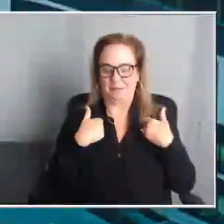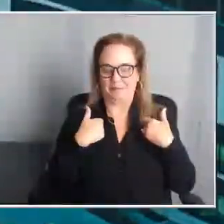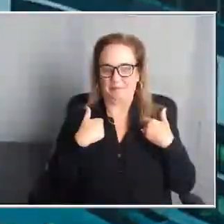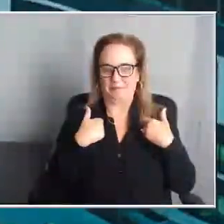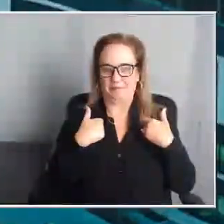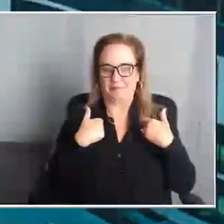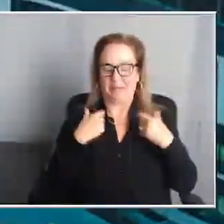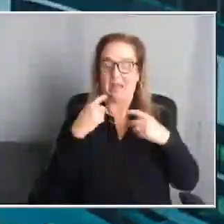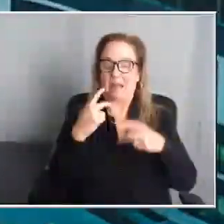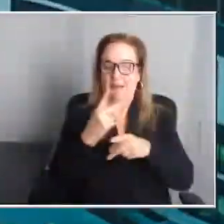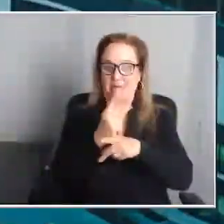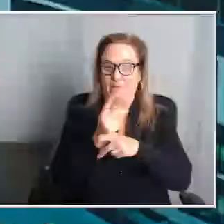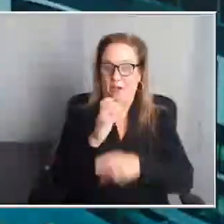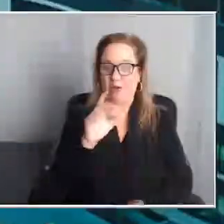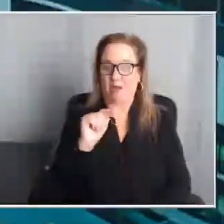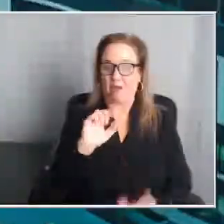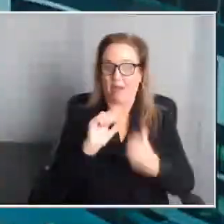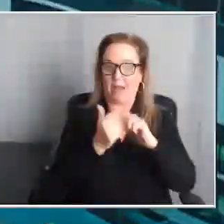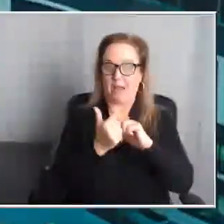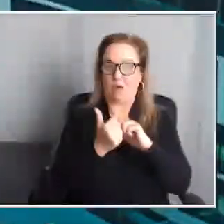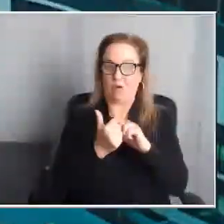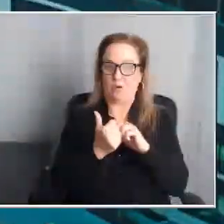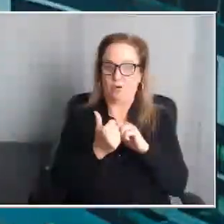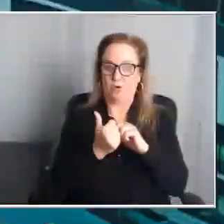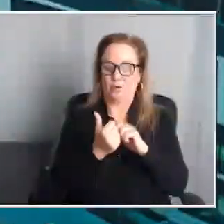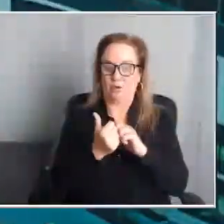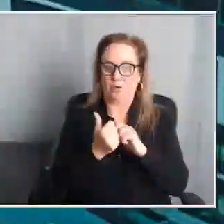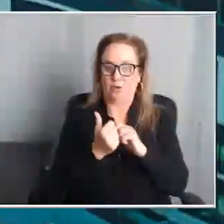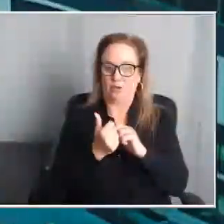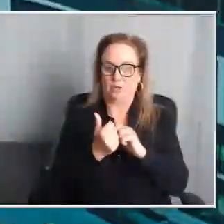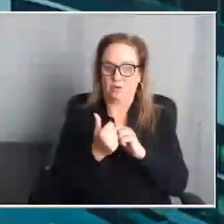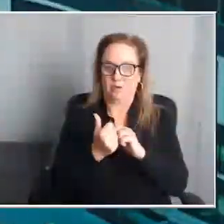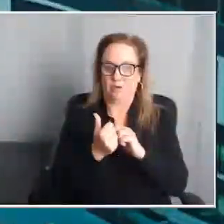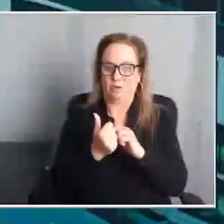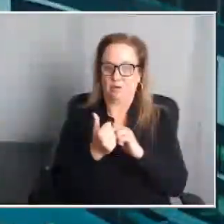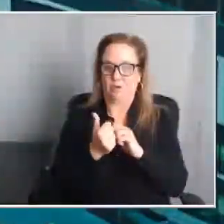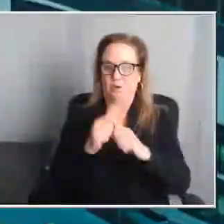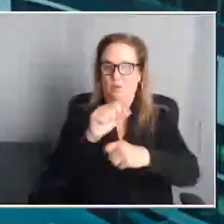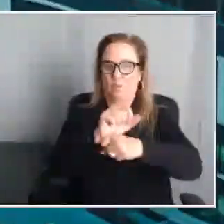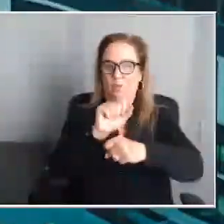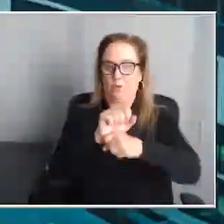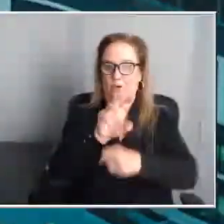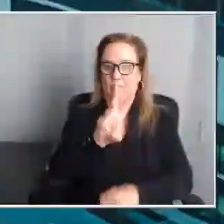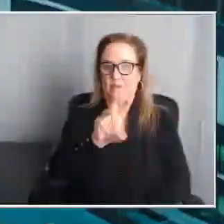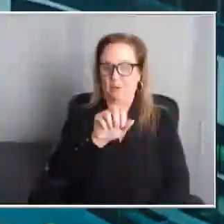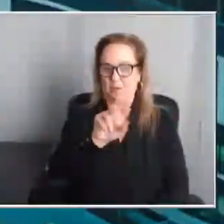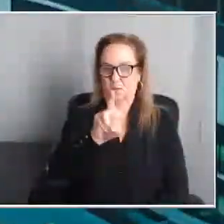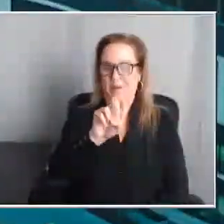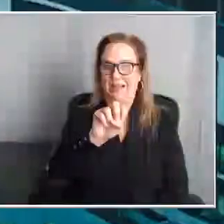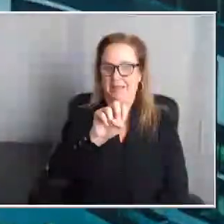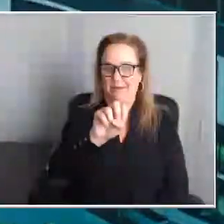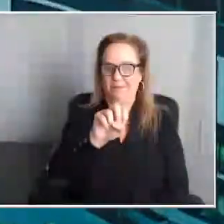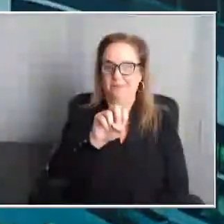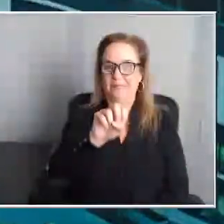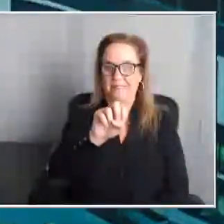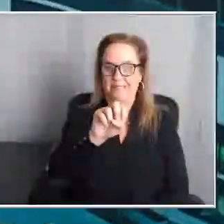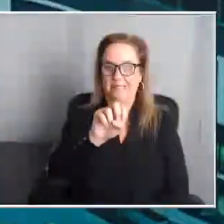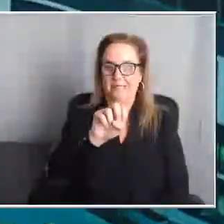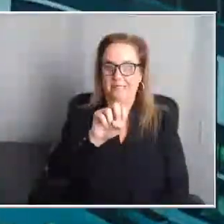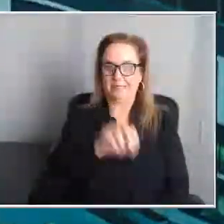out how to work the waves. Yep.